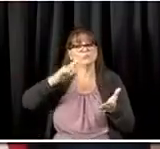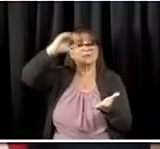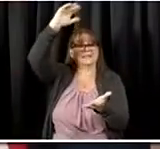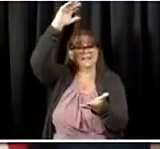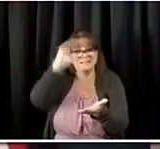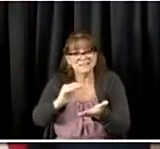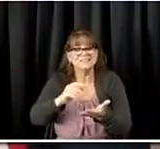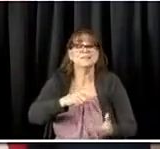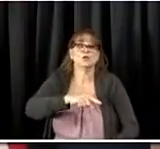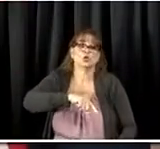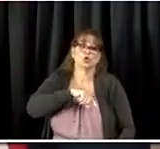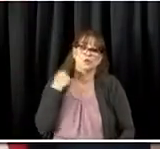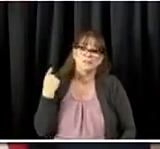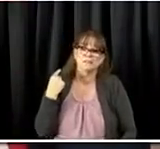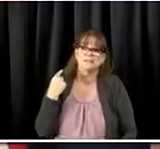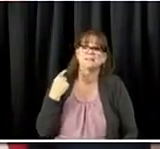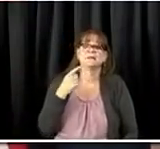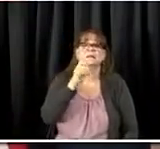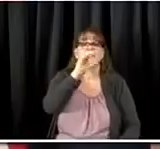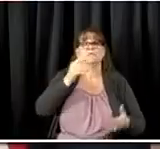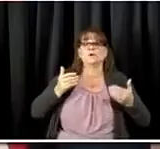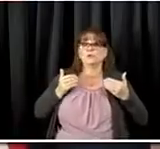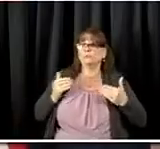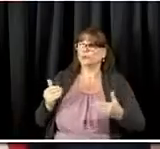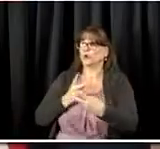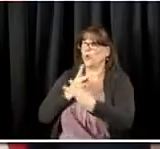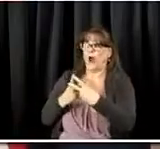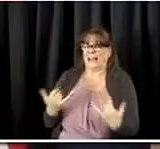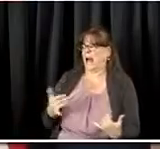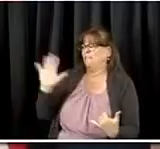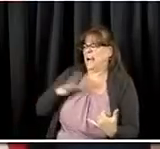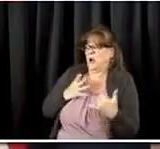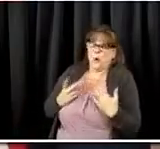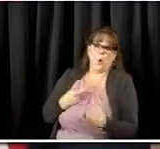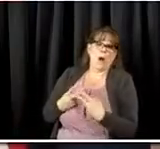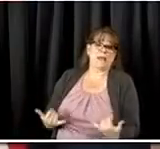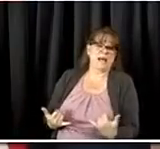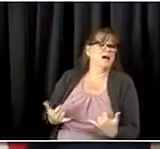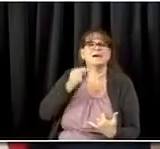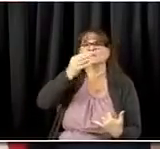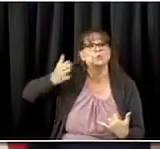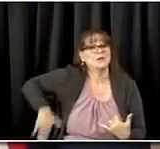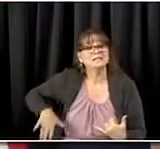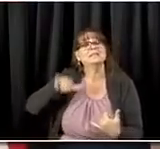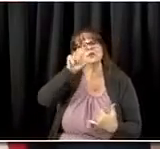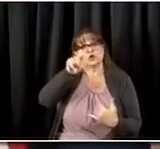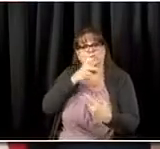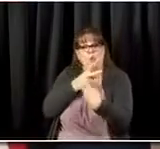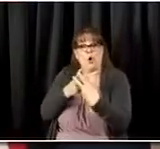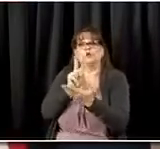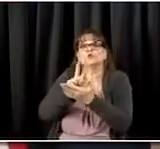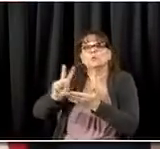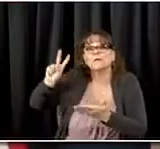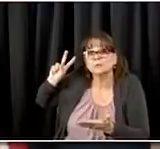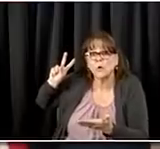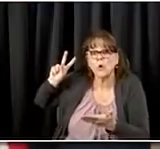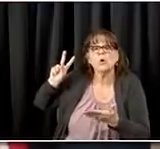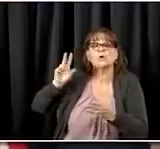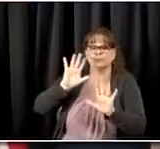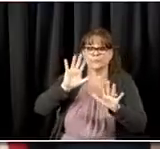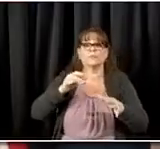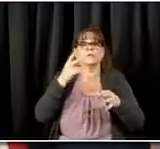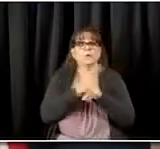hopefully people who are attending it have been quarantined, number 1. Number 2, mask wearing can absolutely reduce the risk. Being outdoors can absolutely reduce the